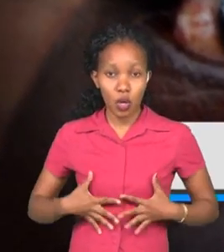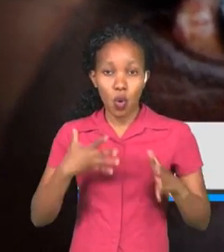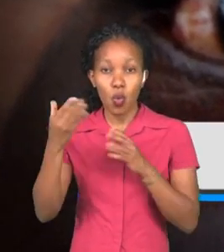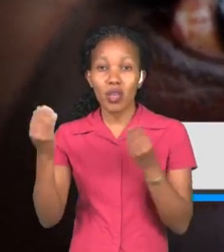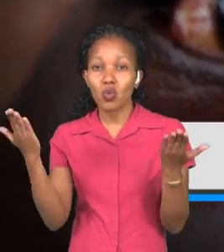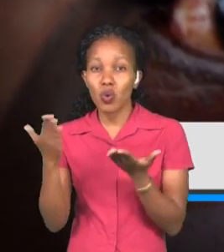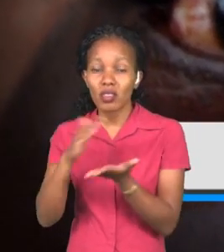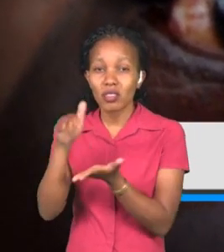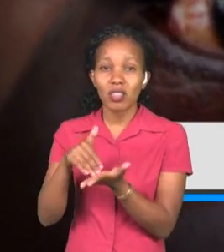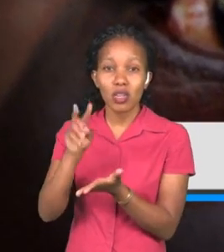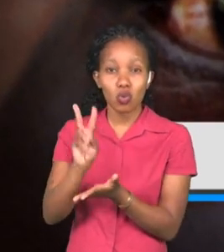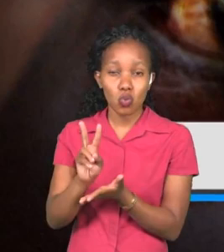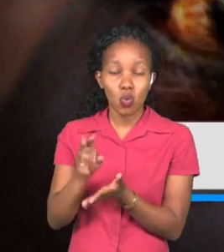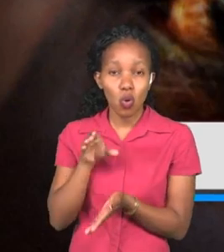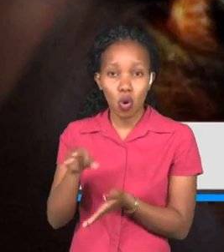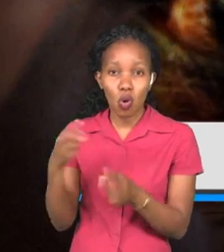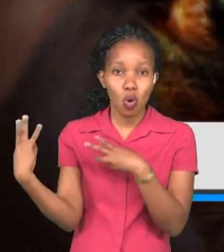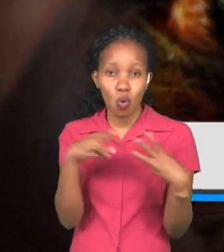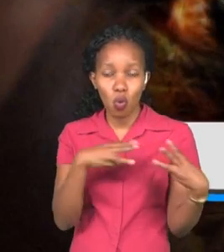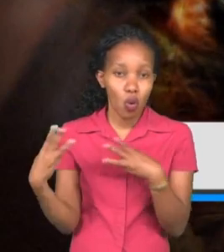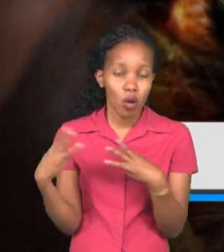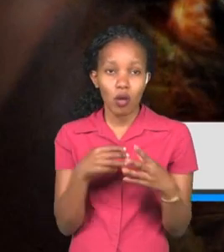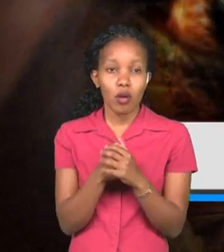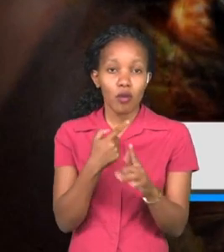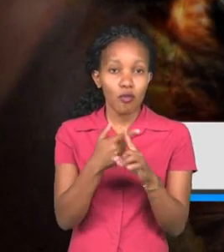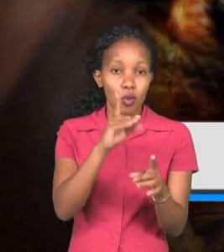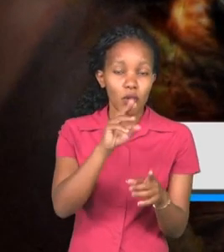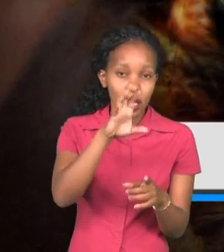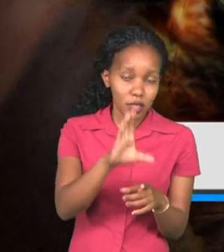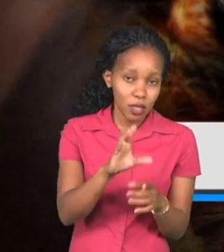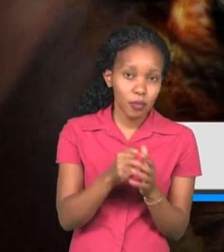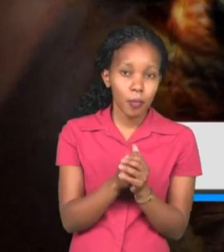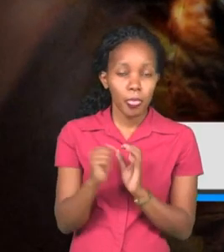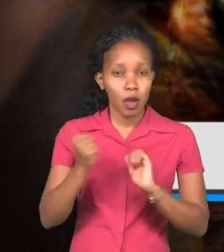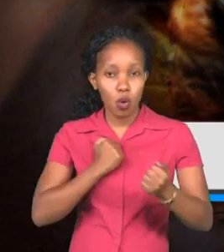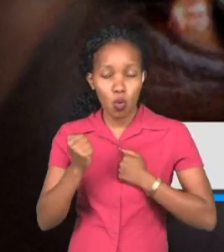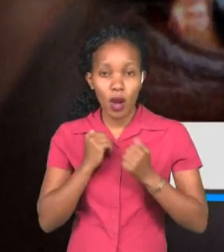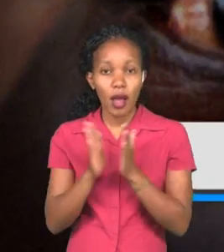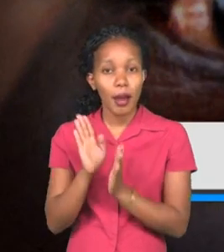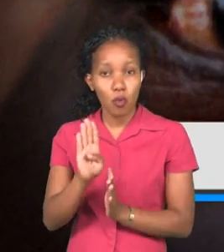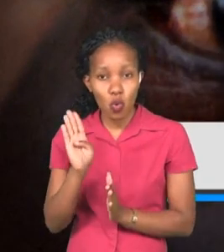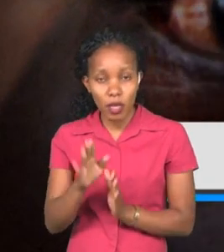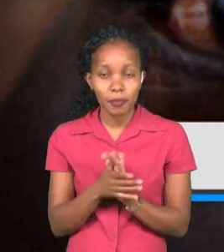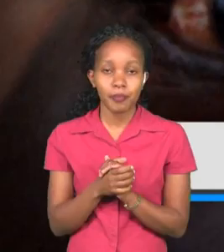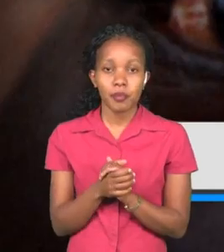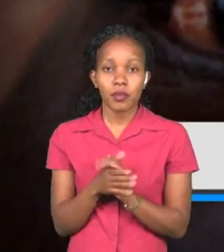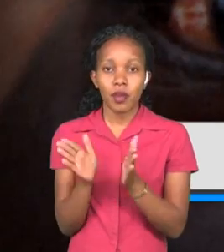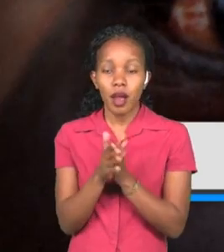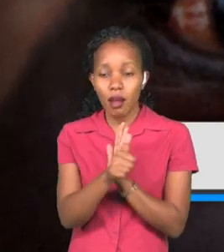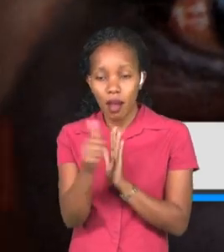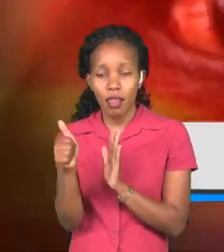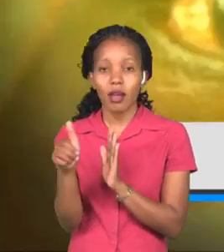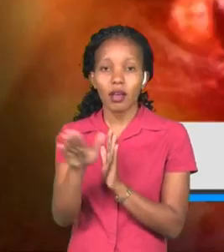the middle of two Congo wars involving armies from Democratic Republic of Congo, Rwanda and Burundi, and from other